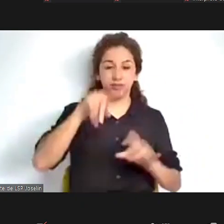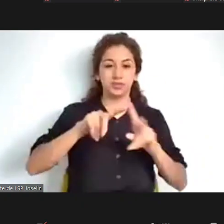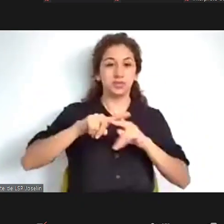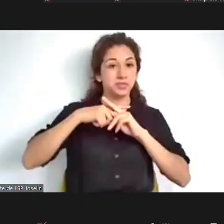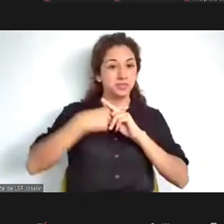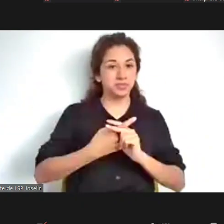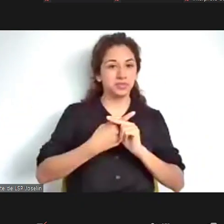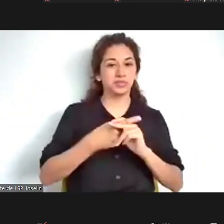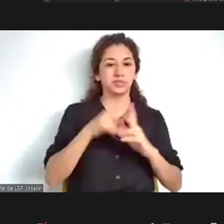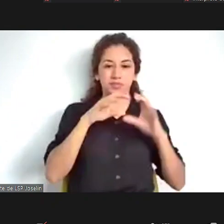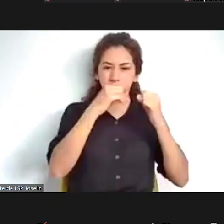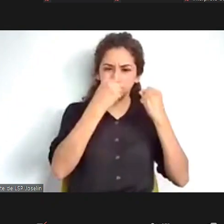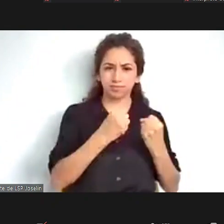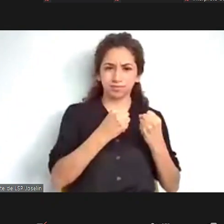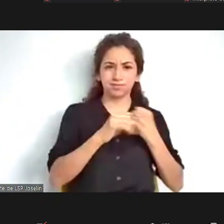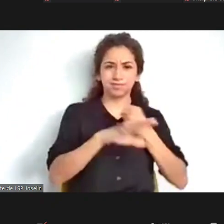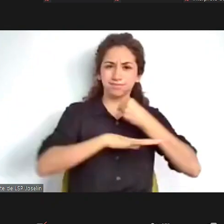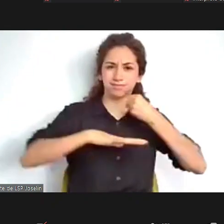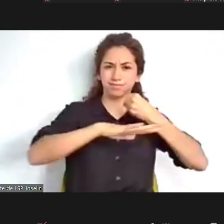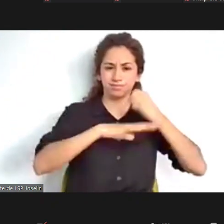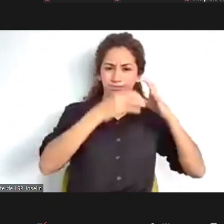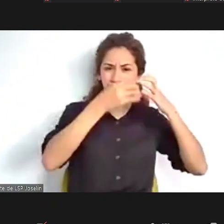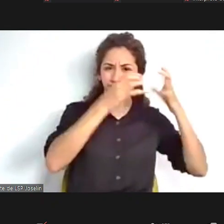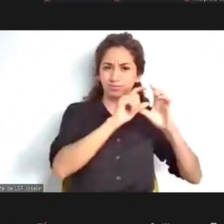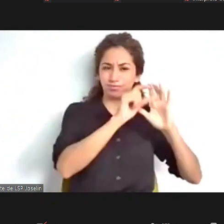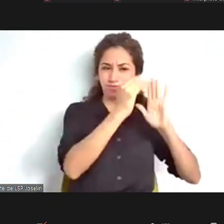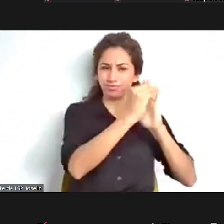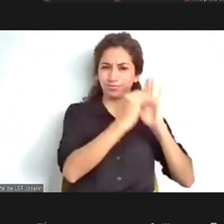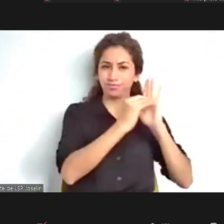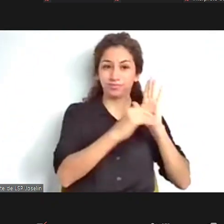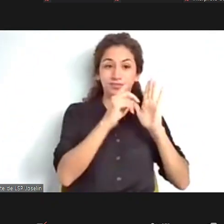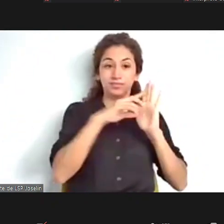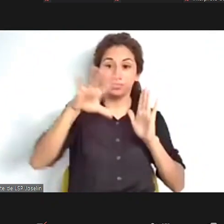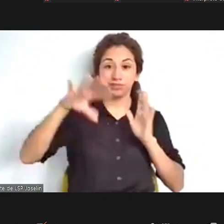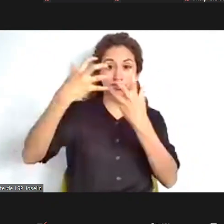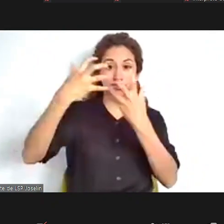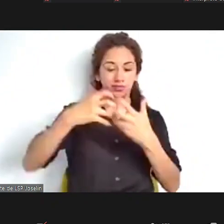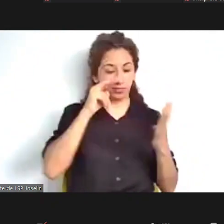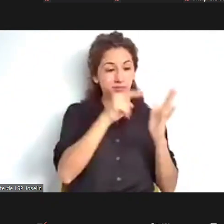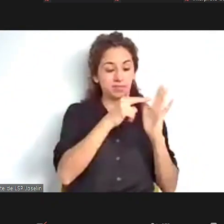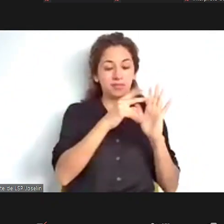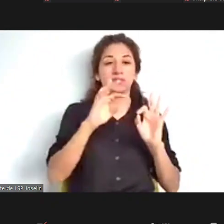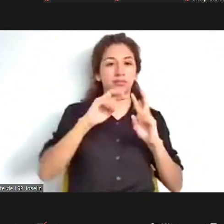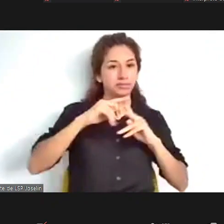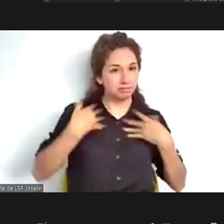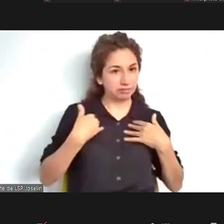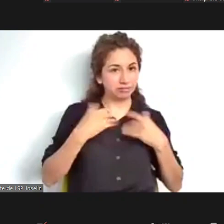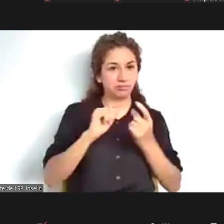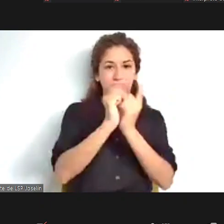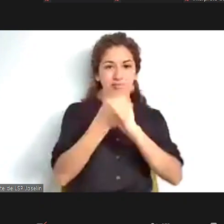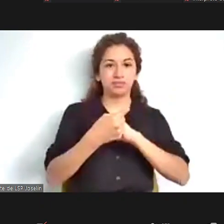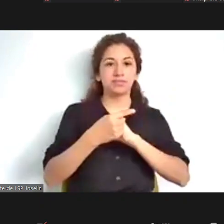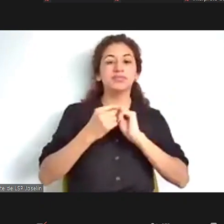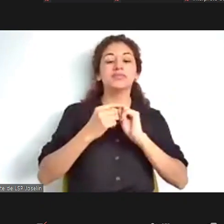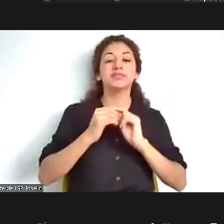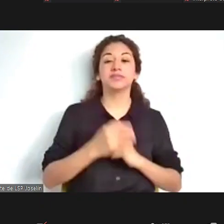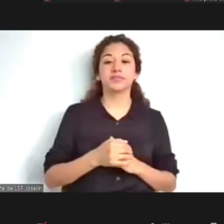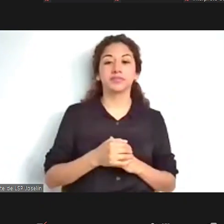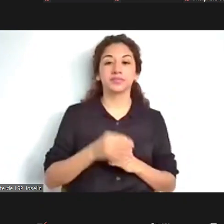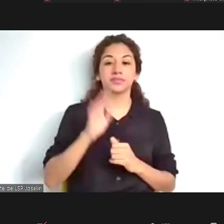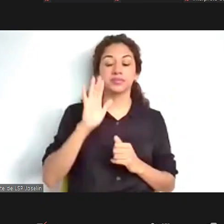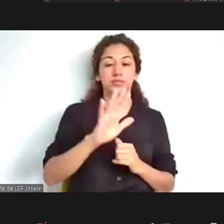the peruvian government is setting the basis for the business in peru to confront this changes the